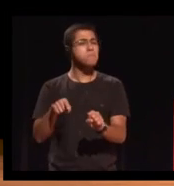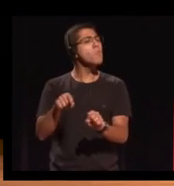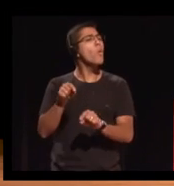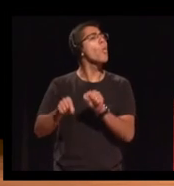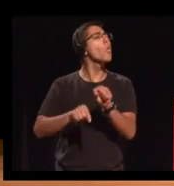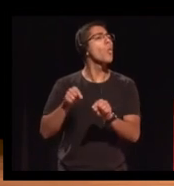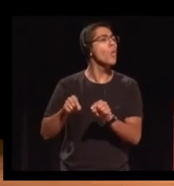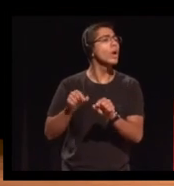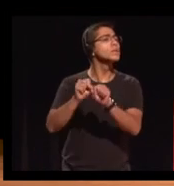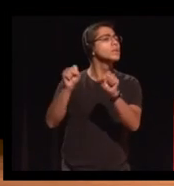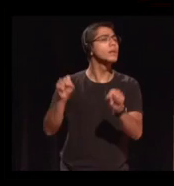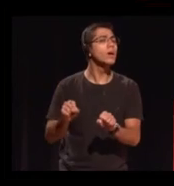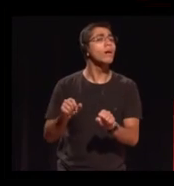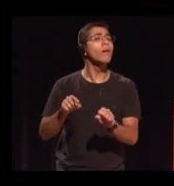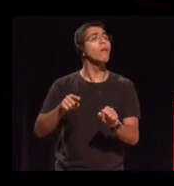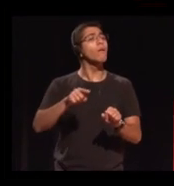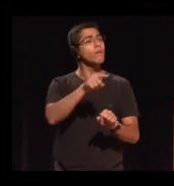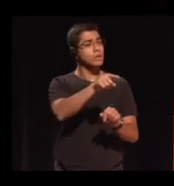with